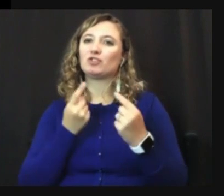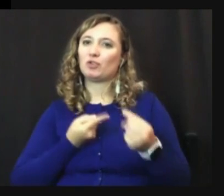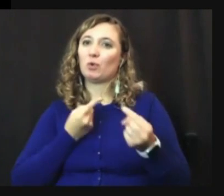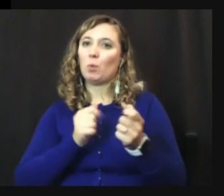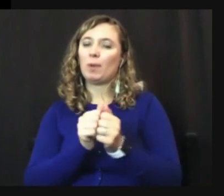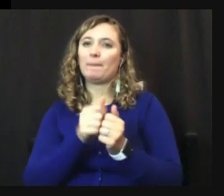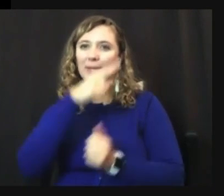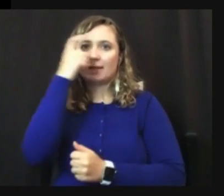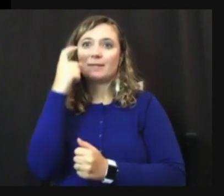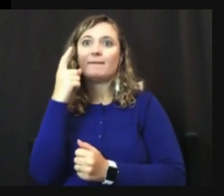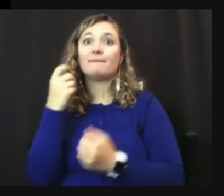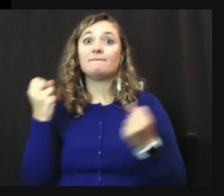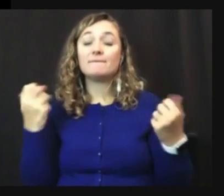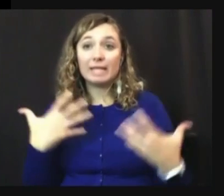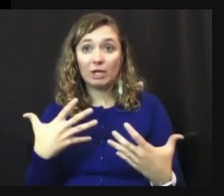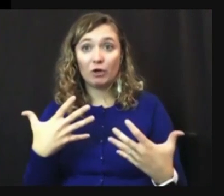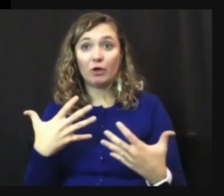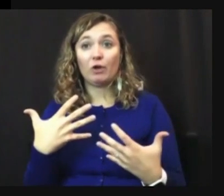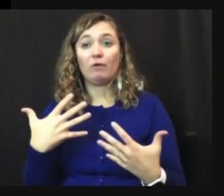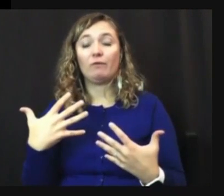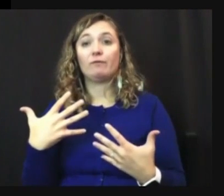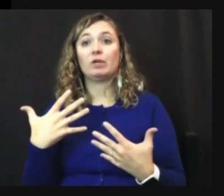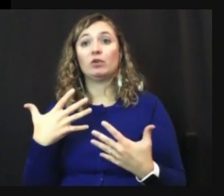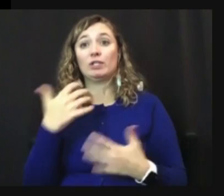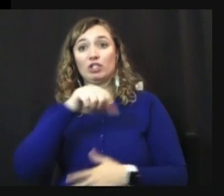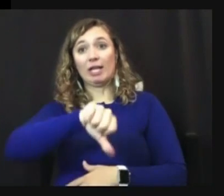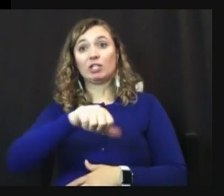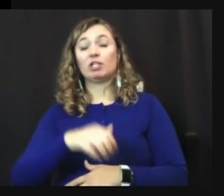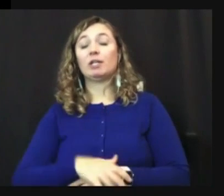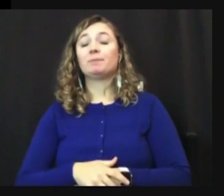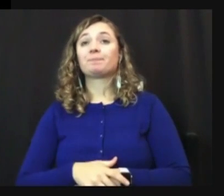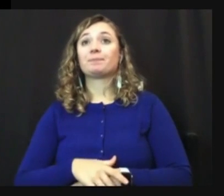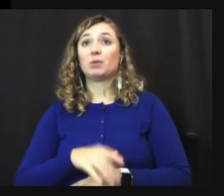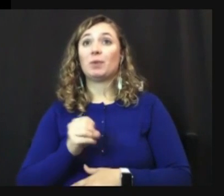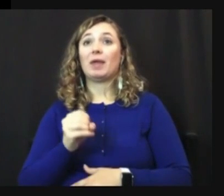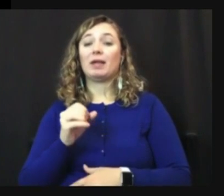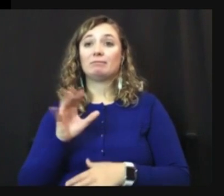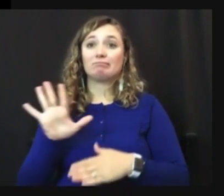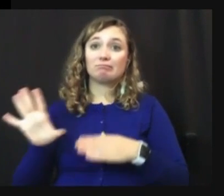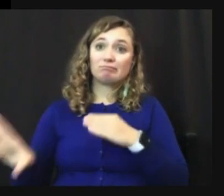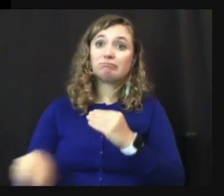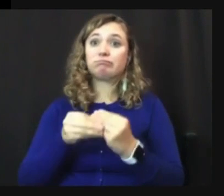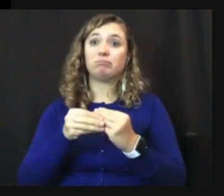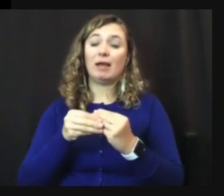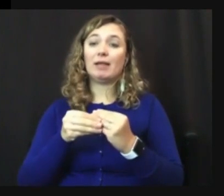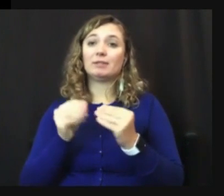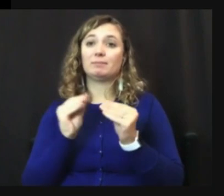And so it then compounds the issue that we are having.